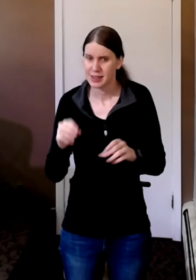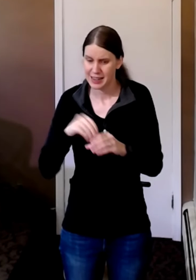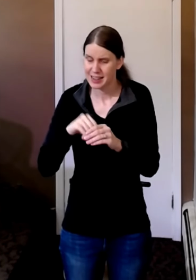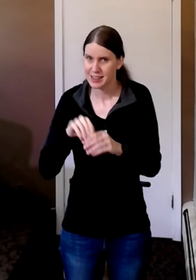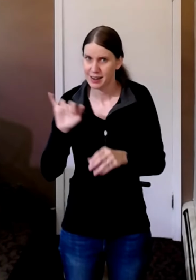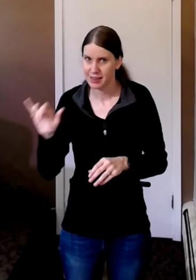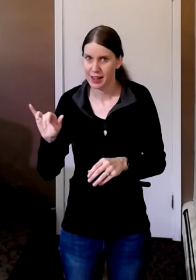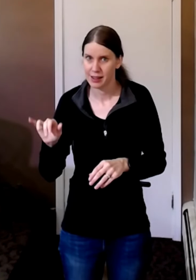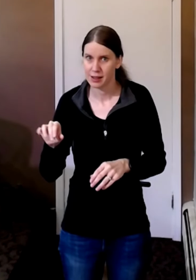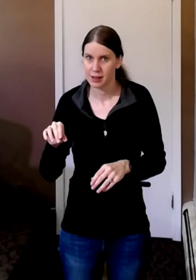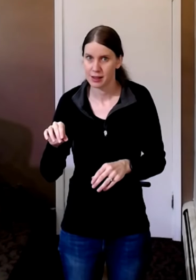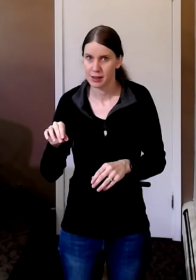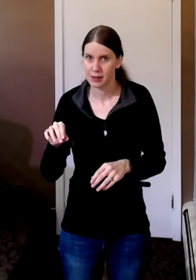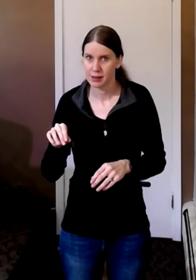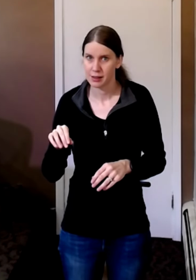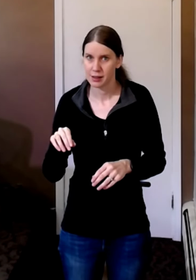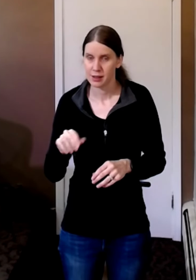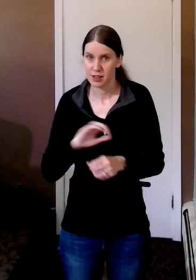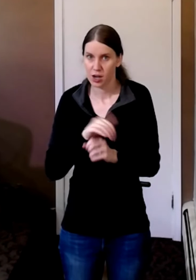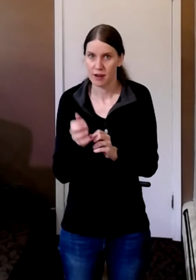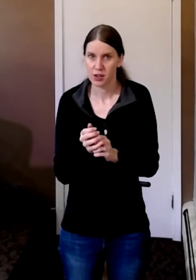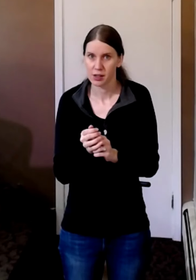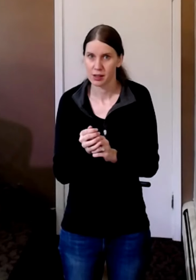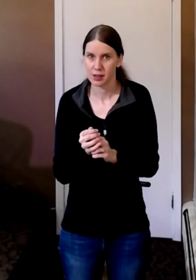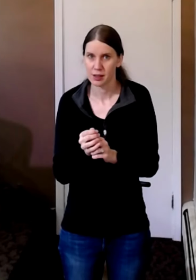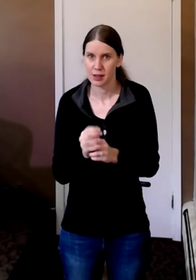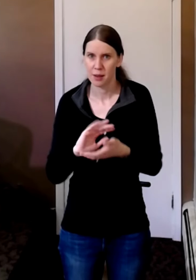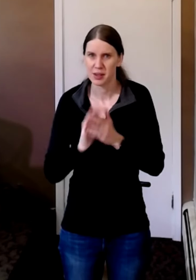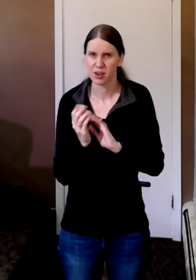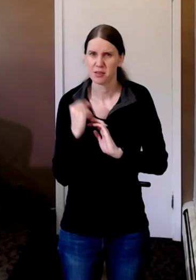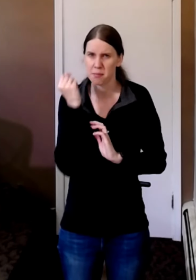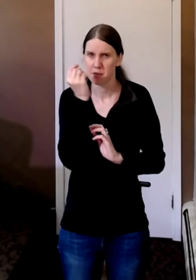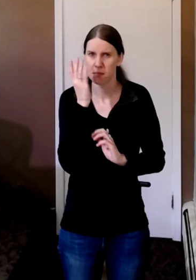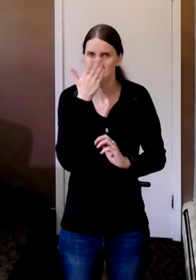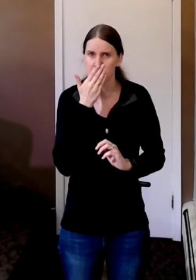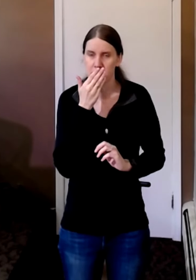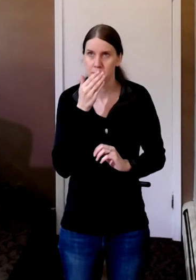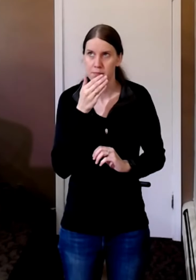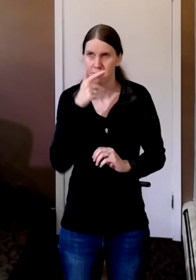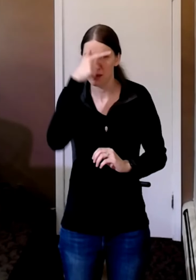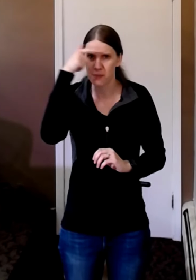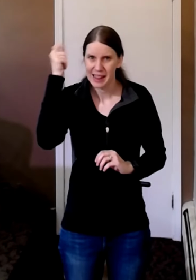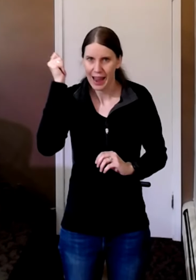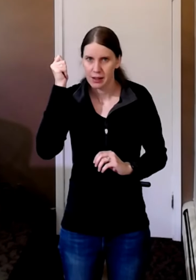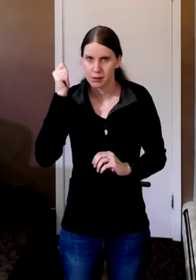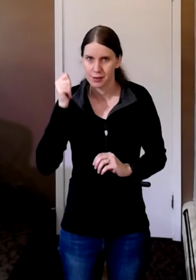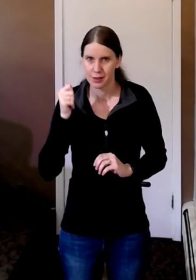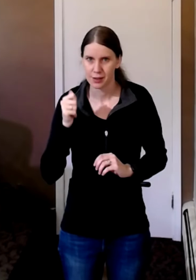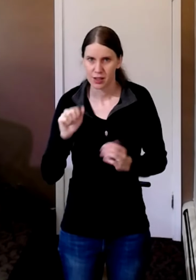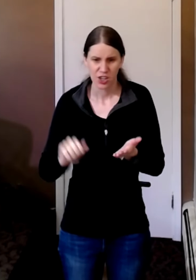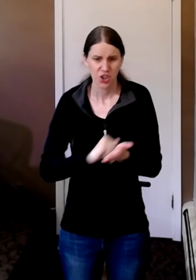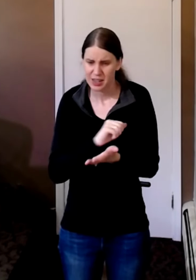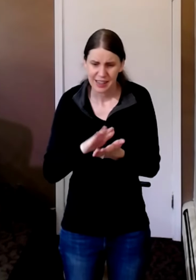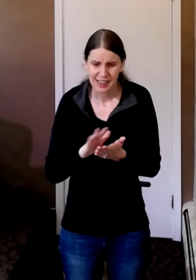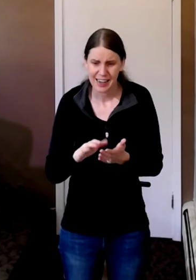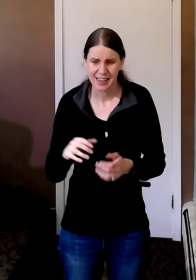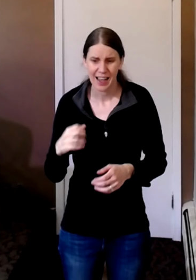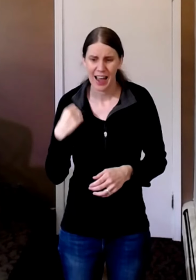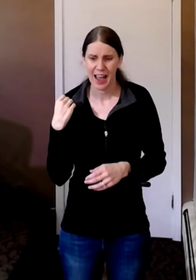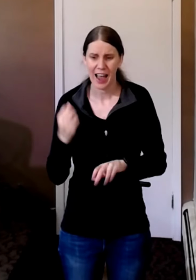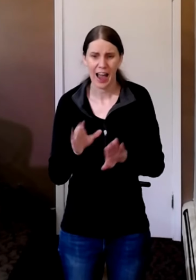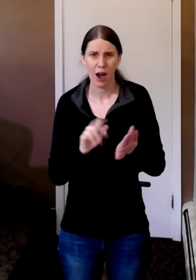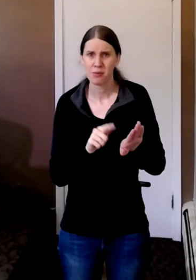inside of that glass? Soot gets all over it. You can wipe the outside. You can make the outside look